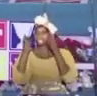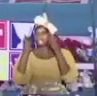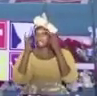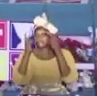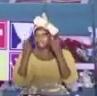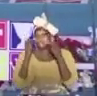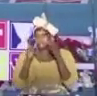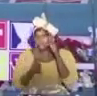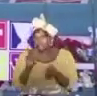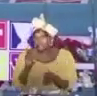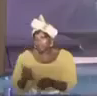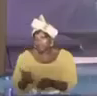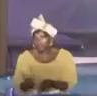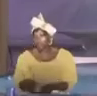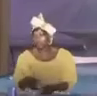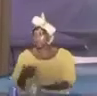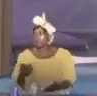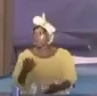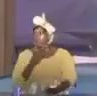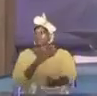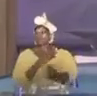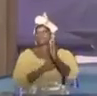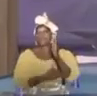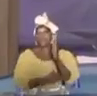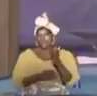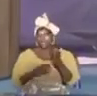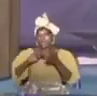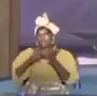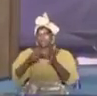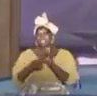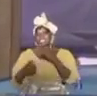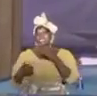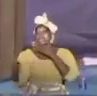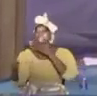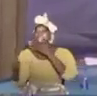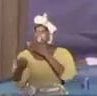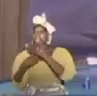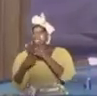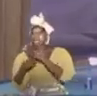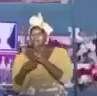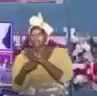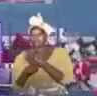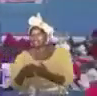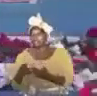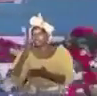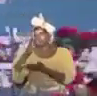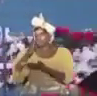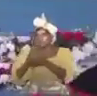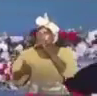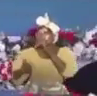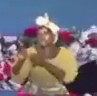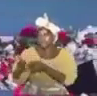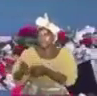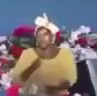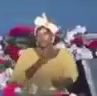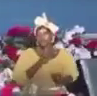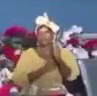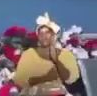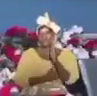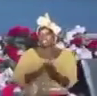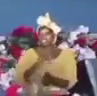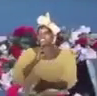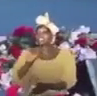themselves. There are others God means their bank accounts. There are others God means their